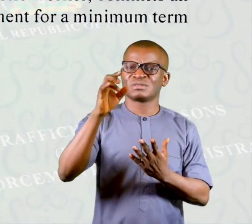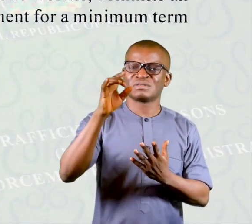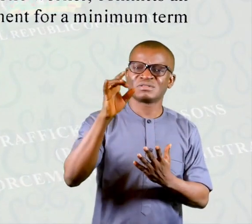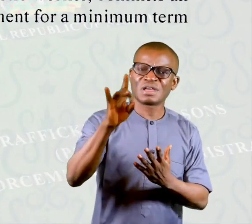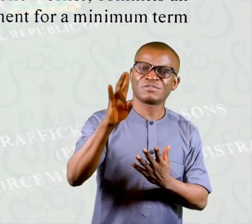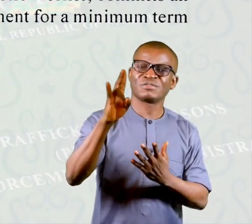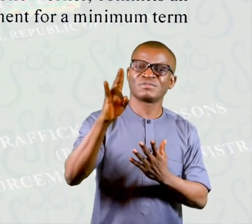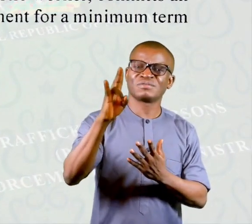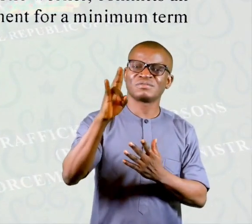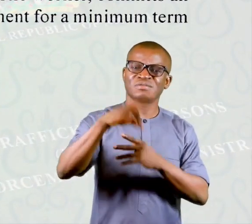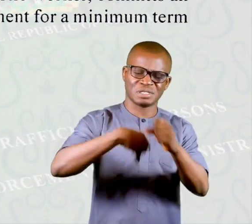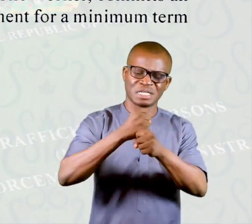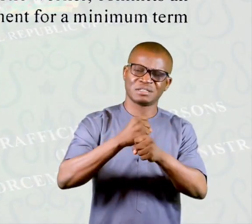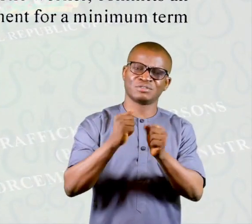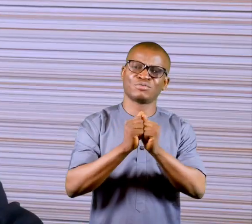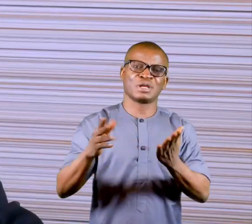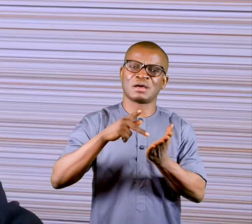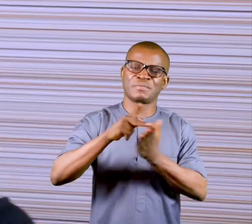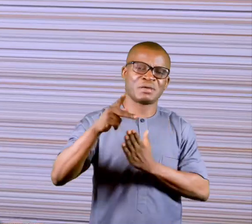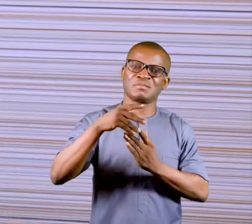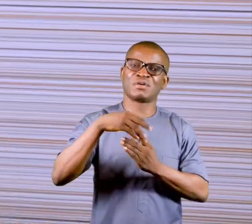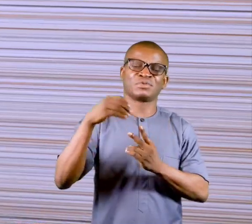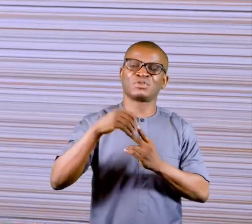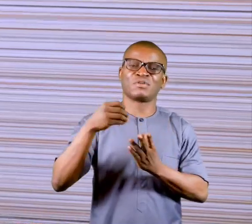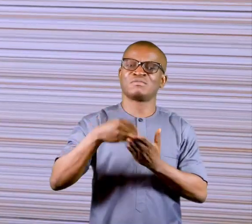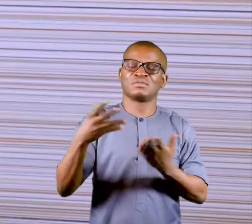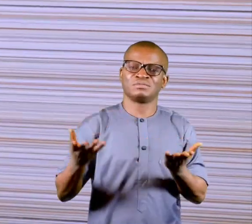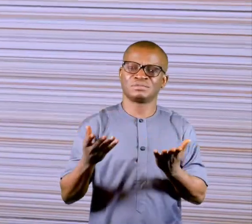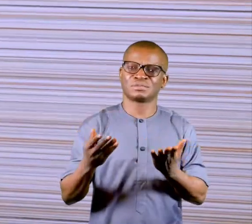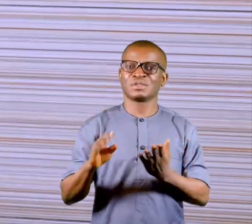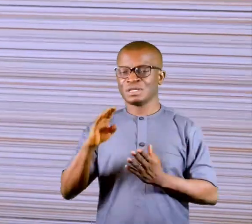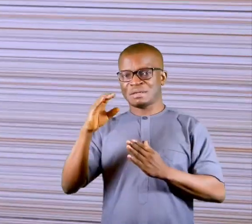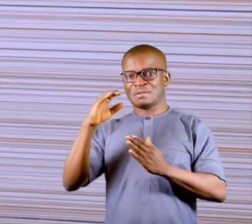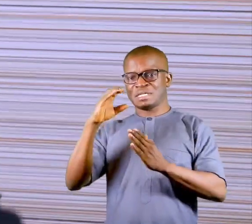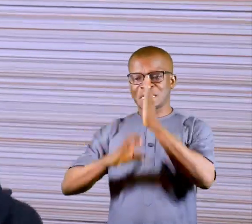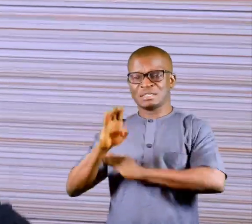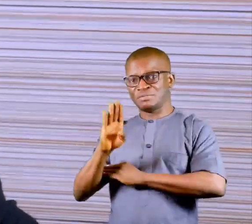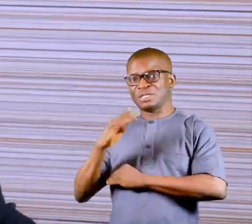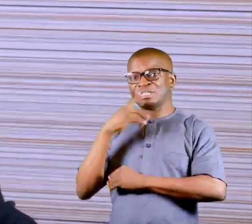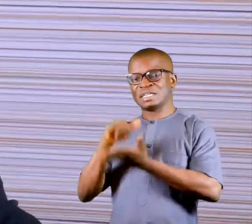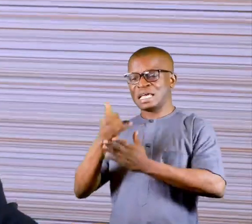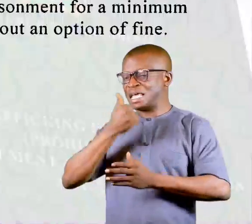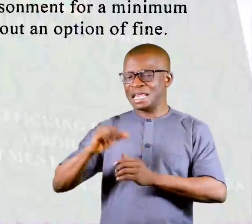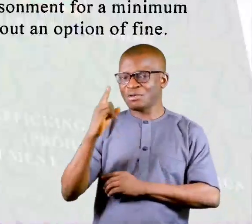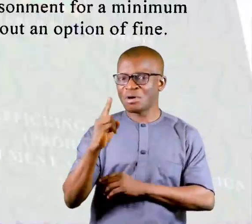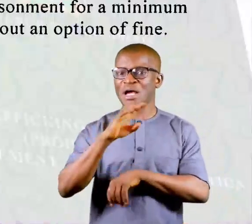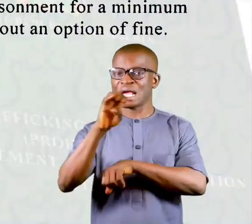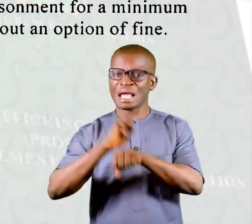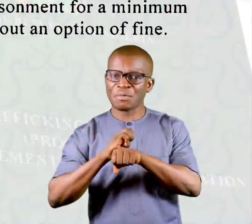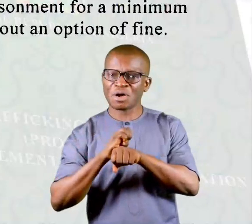exceeding 7 years without an option of fine. Then also in that same section 23, the B part said if anyone